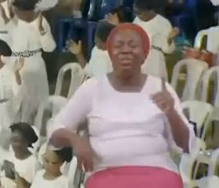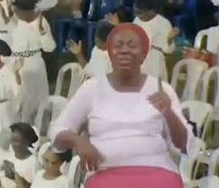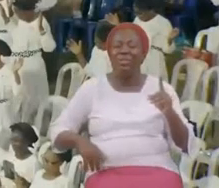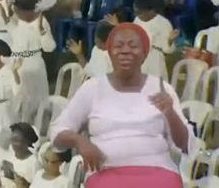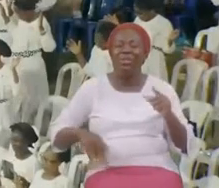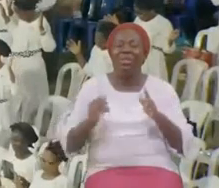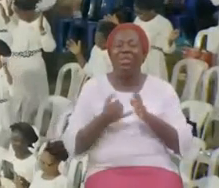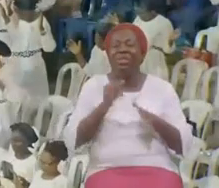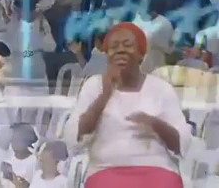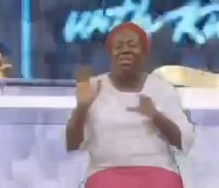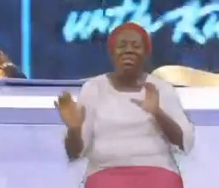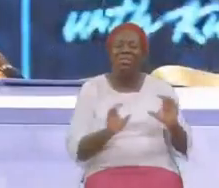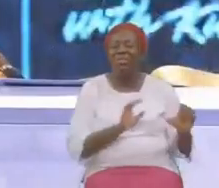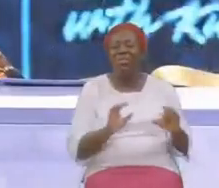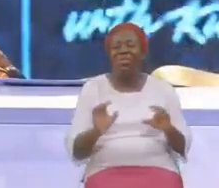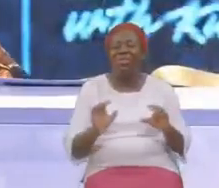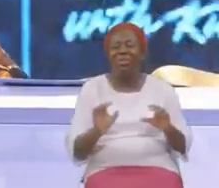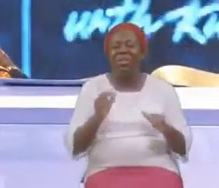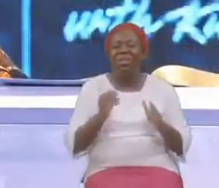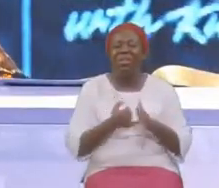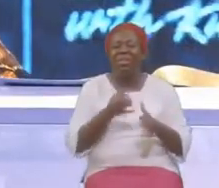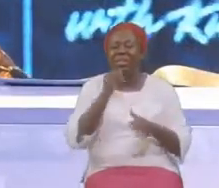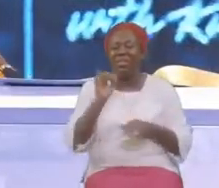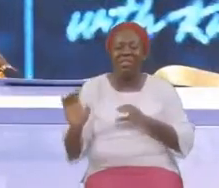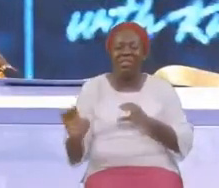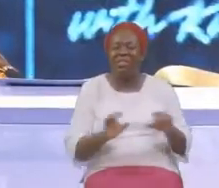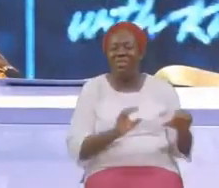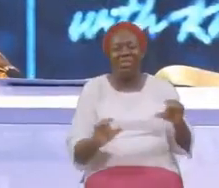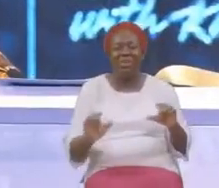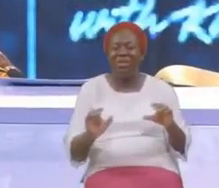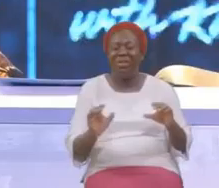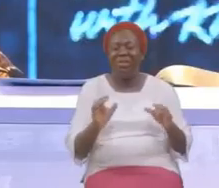done. It is done.